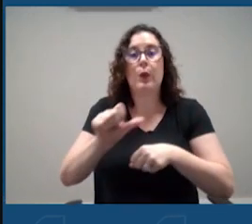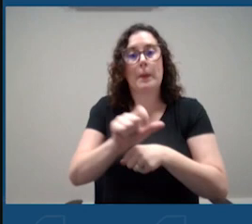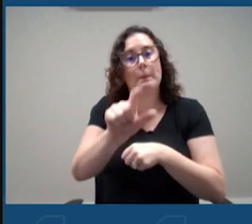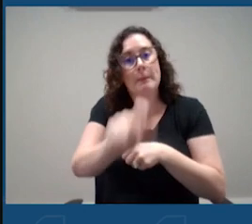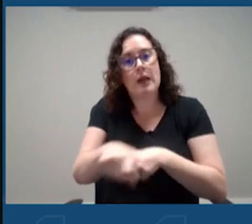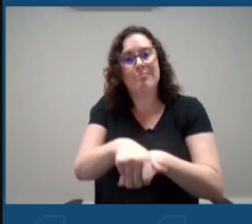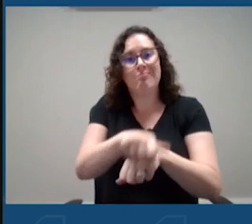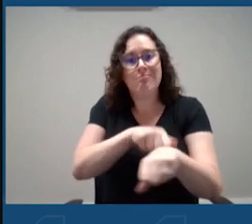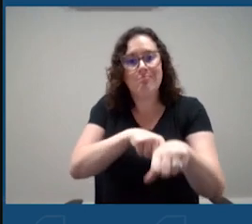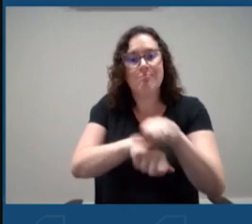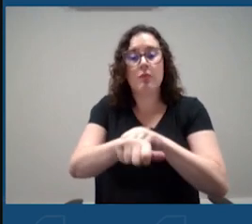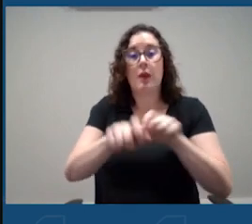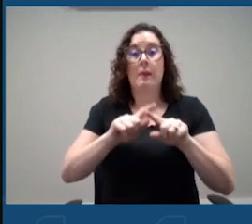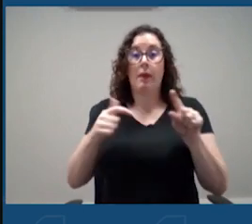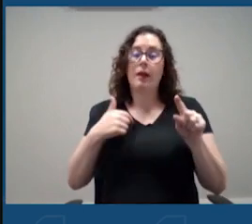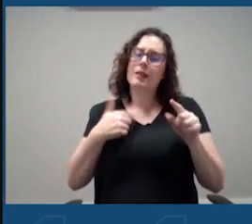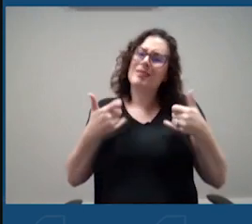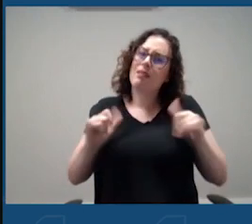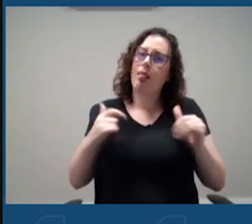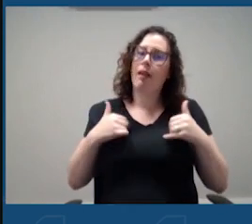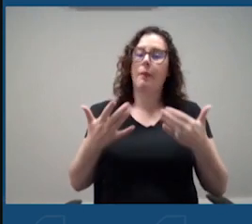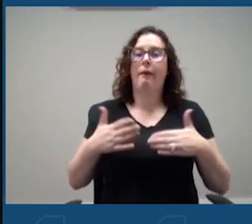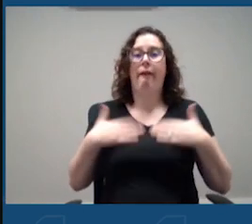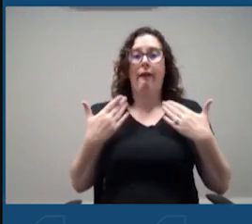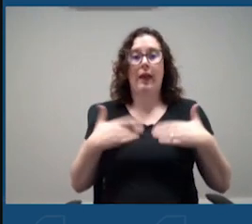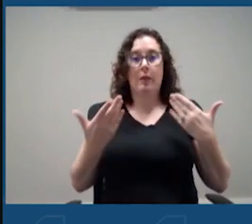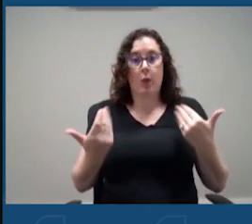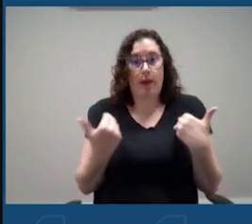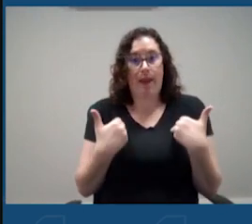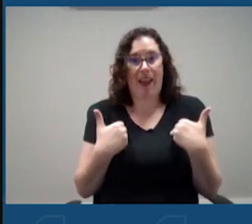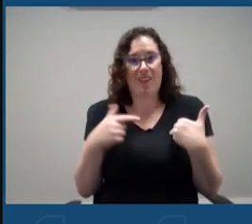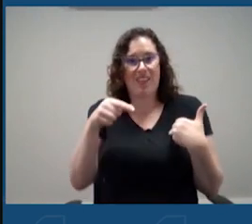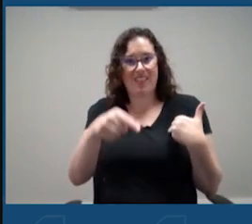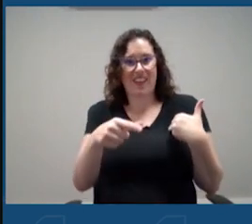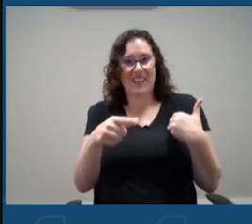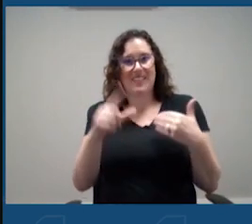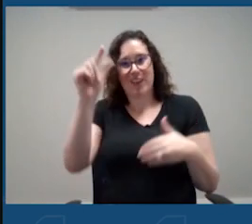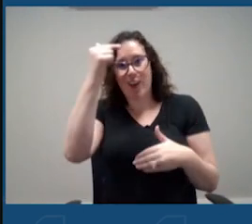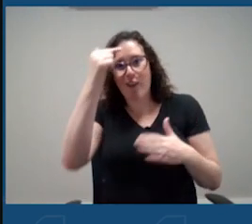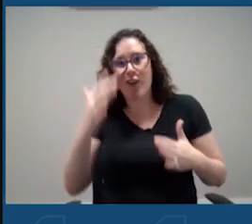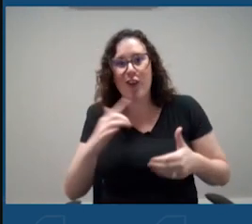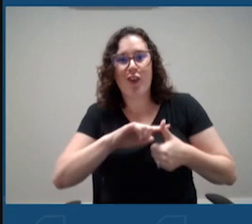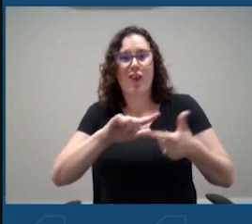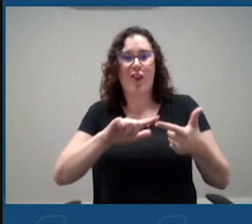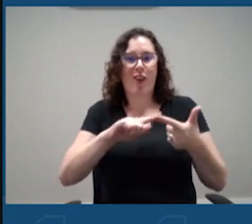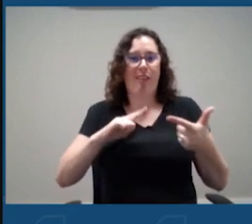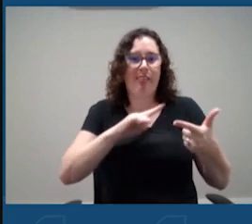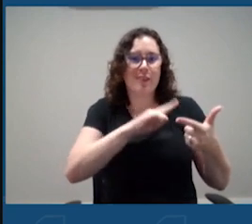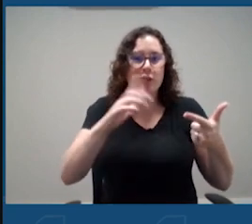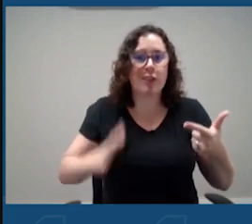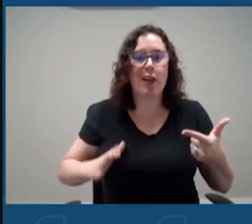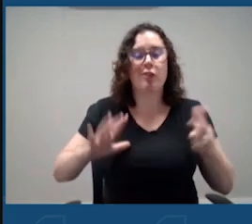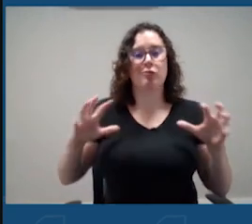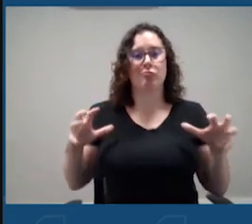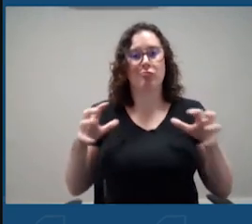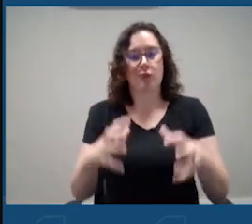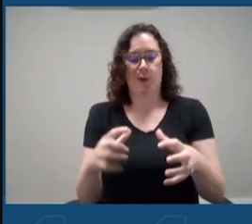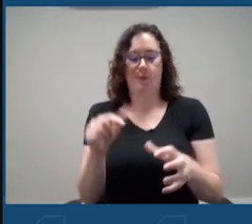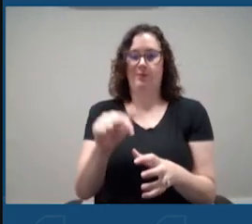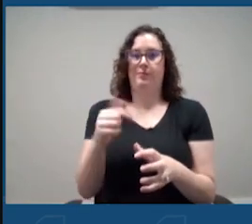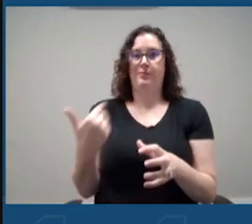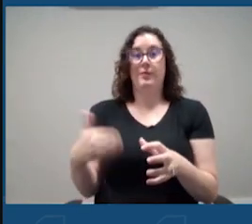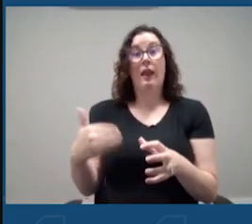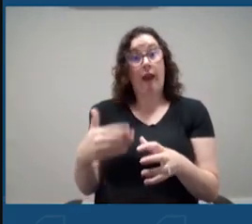I'm happy that we have a set of legislators and a governor and even a Secretary of